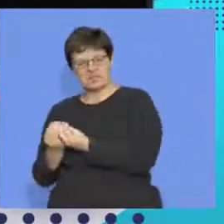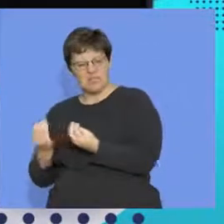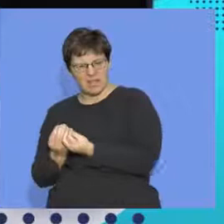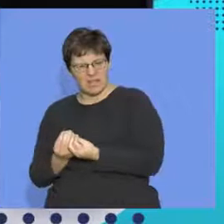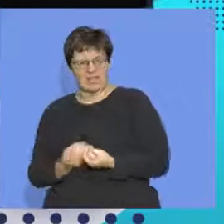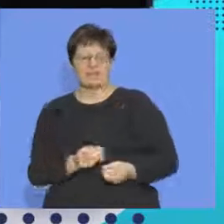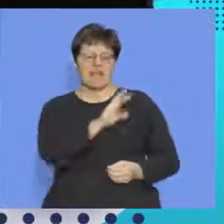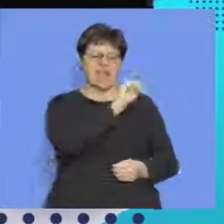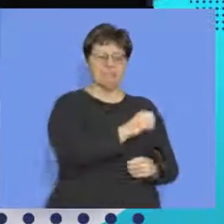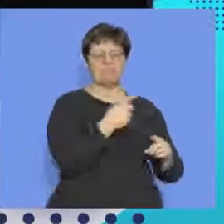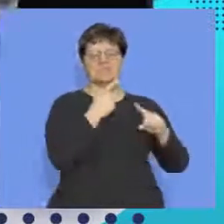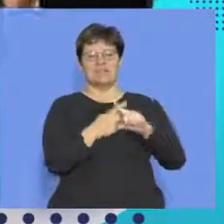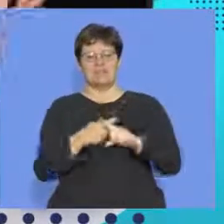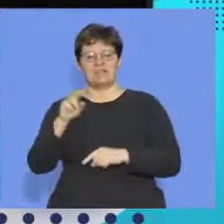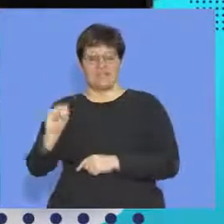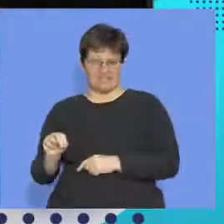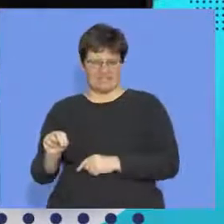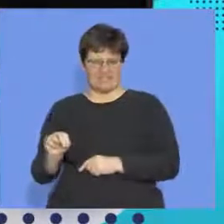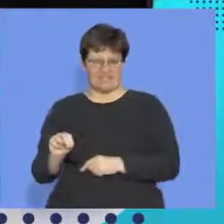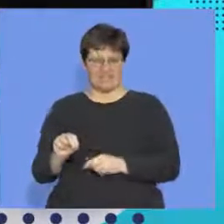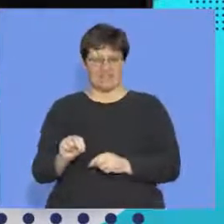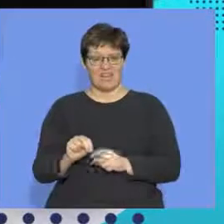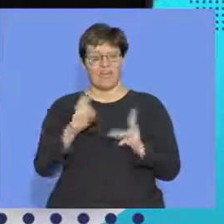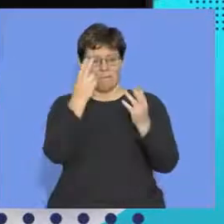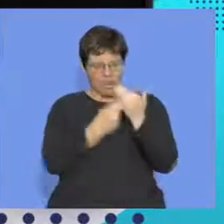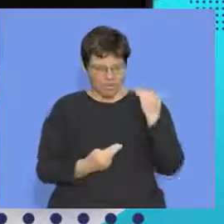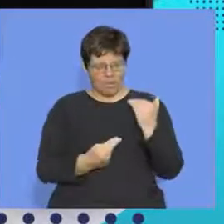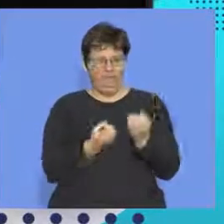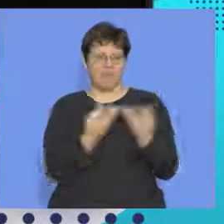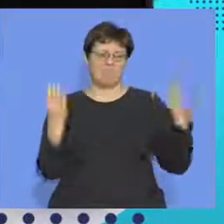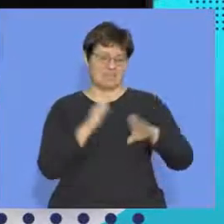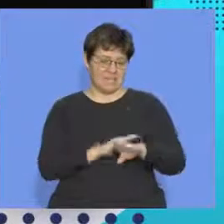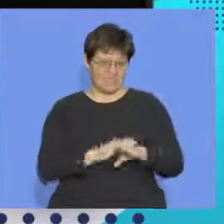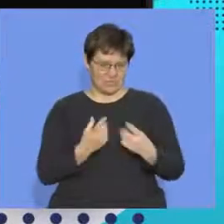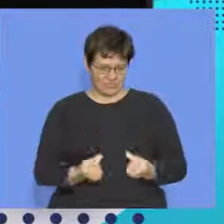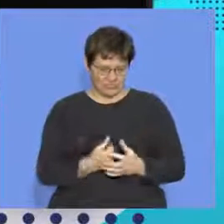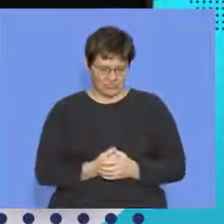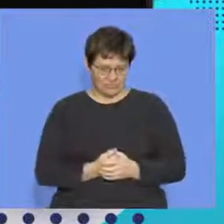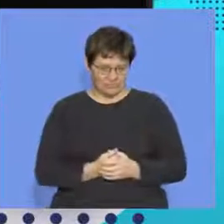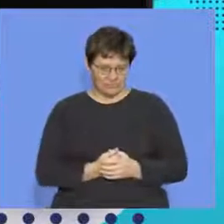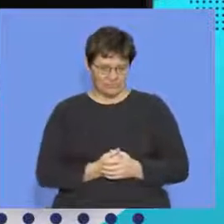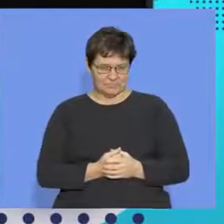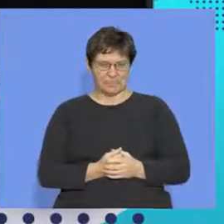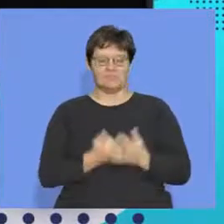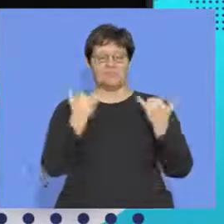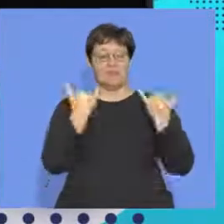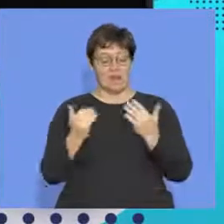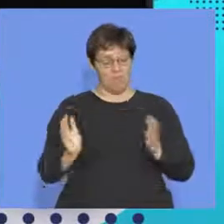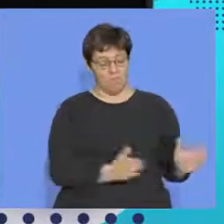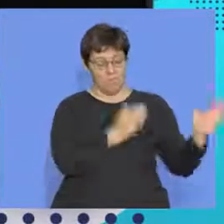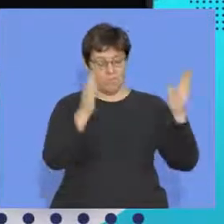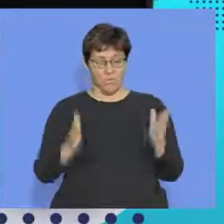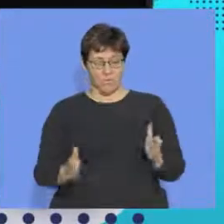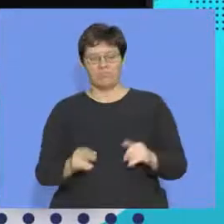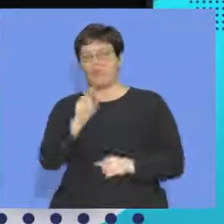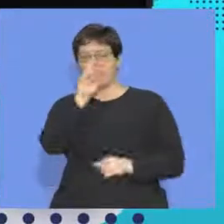M times N ways of doing both M and N. Are we together? Now what are we going to do? We'll look